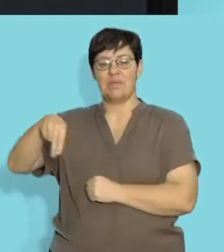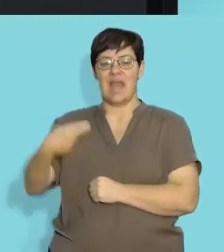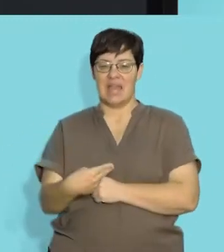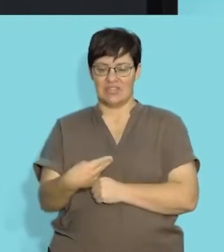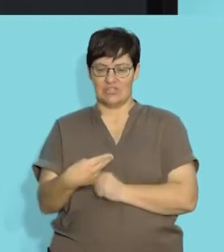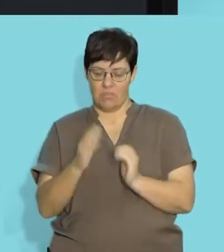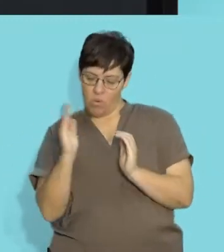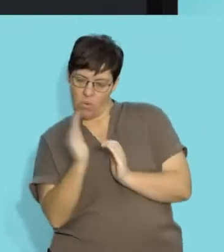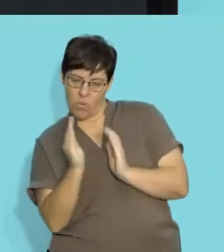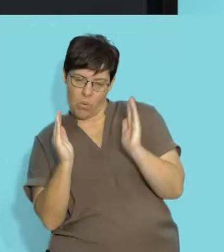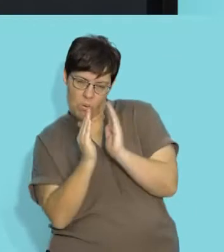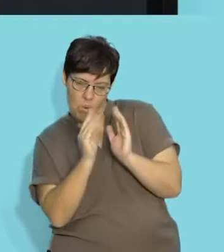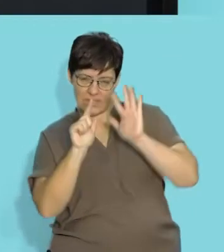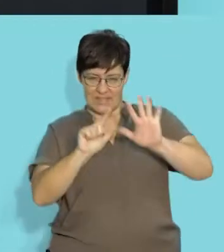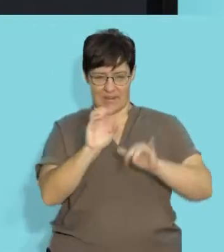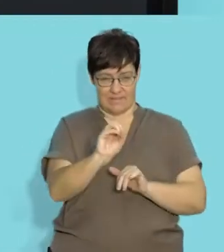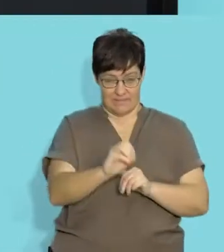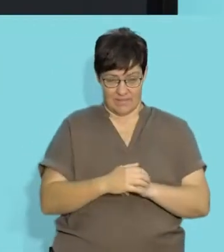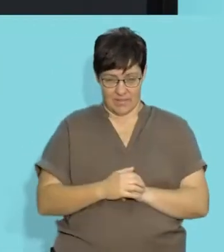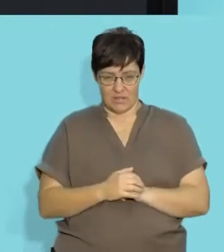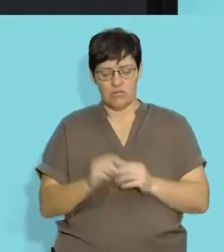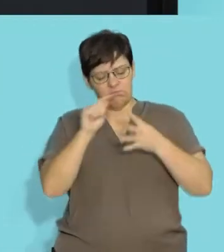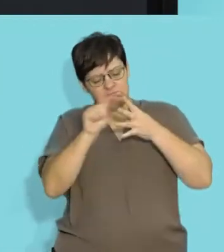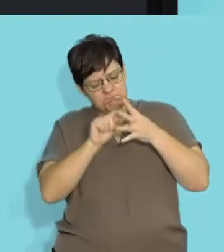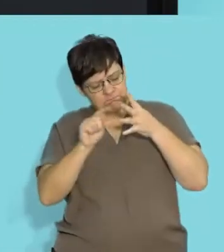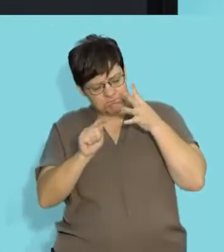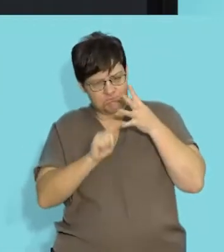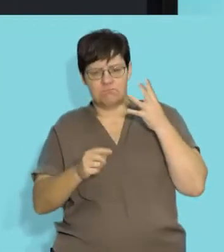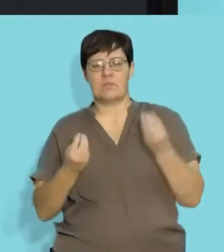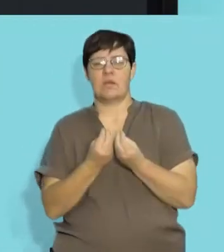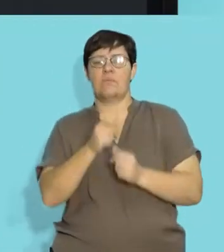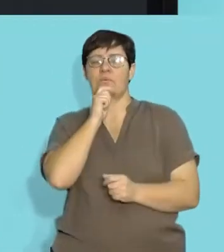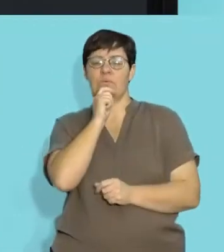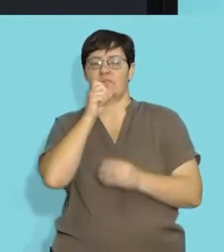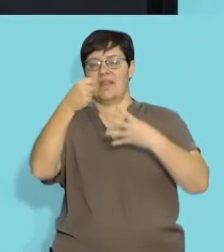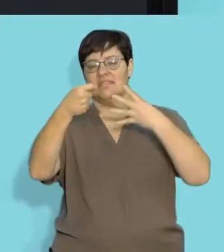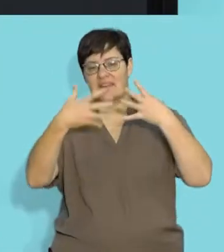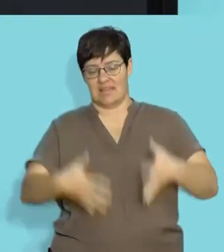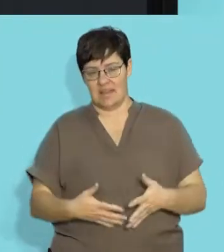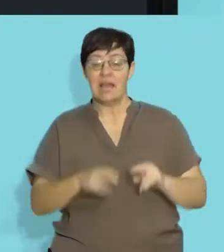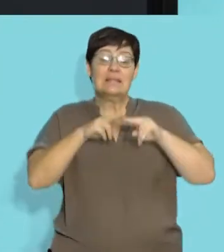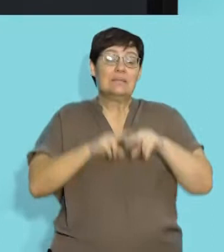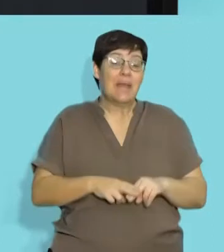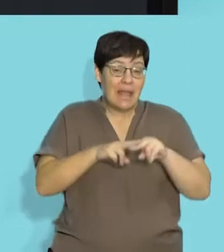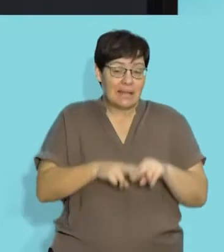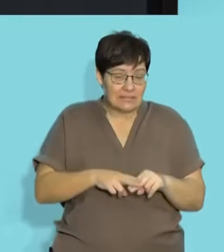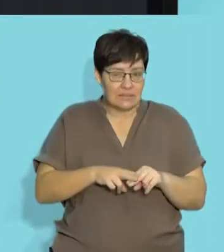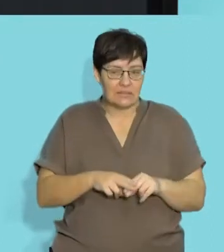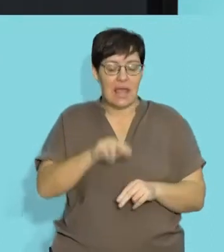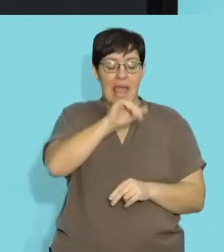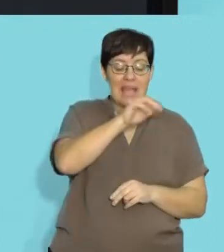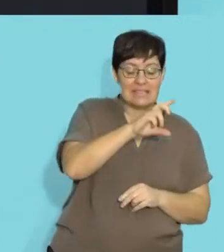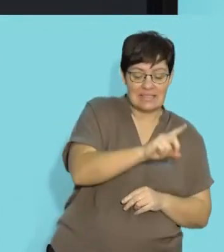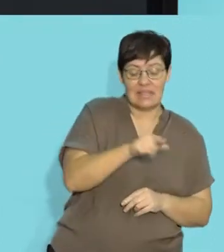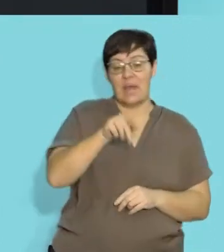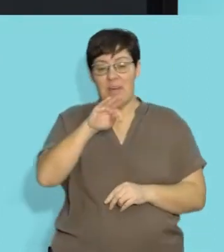pH value which is closer to 7. So we've got different substances that we can use as indicators depending on the types of